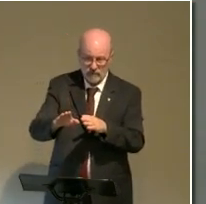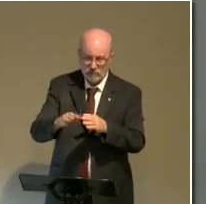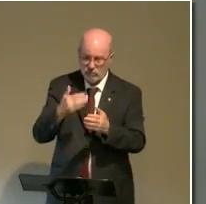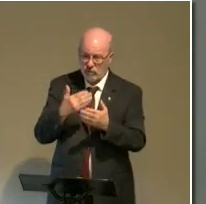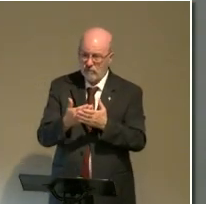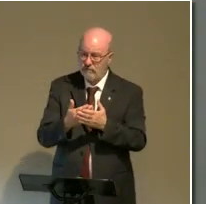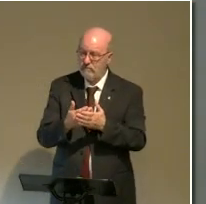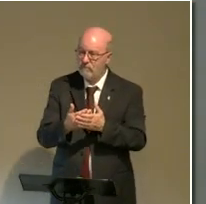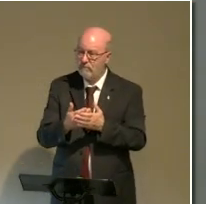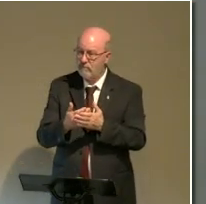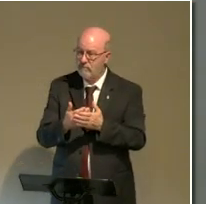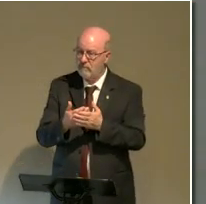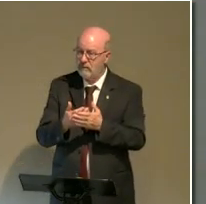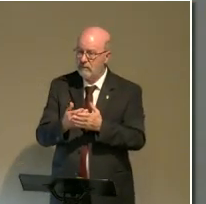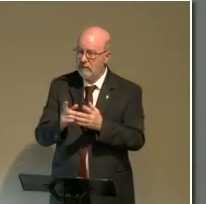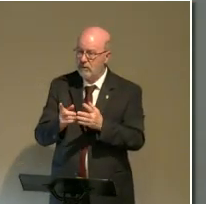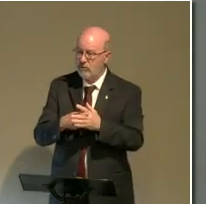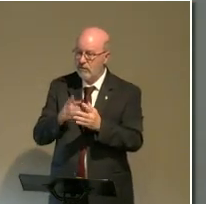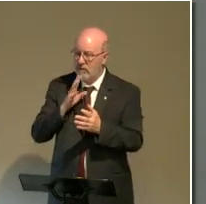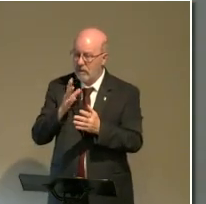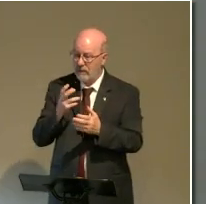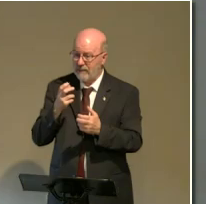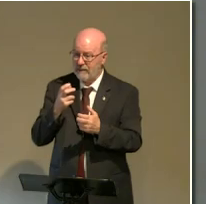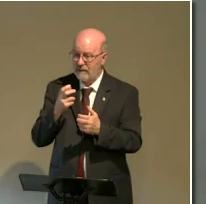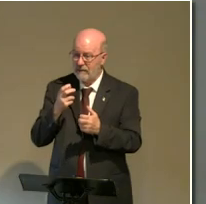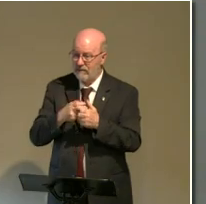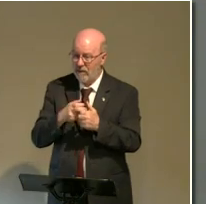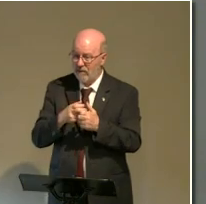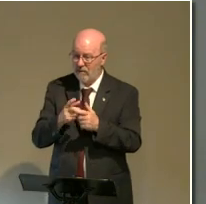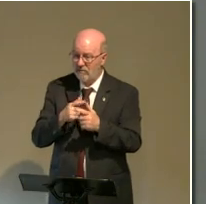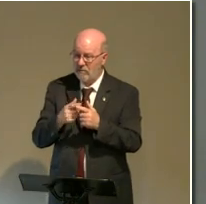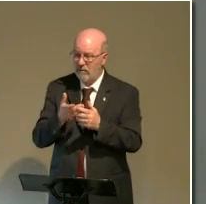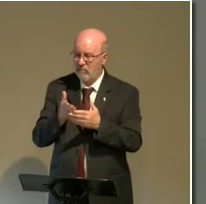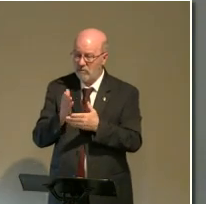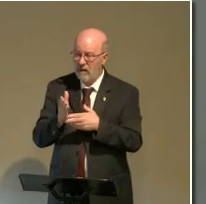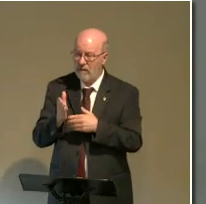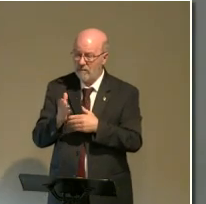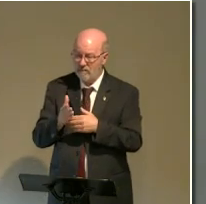good. You take that first step, it's hard, and then you're okay.